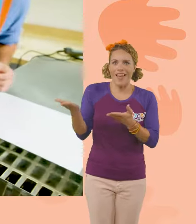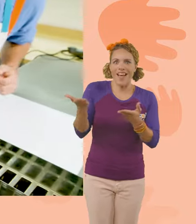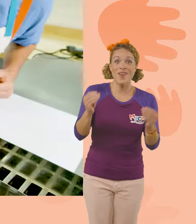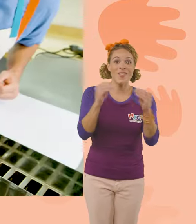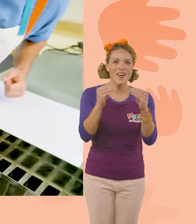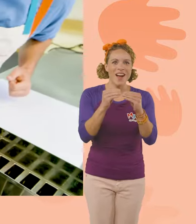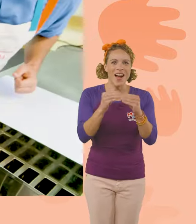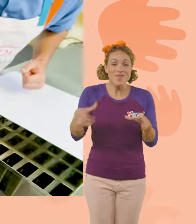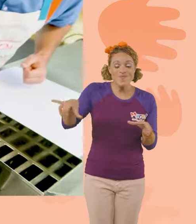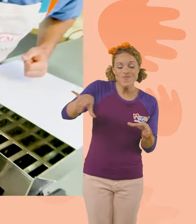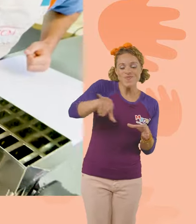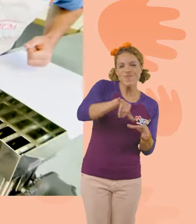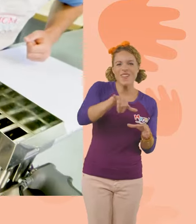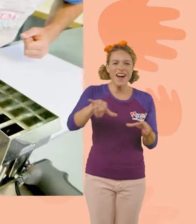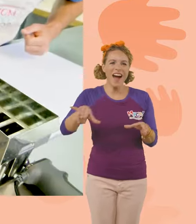Here's some more.